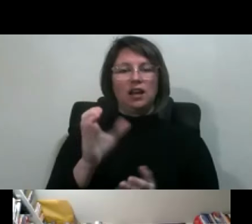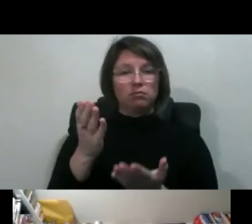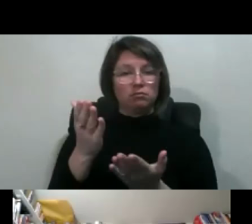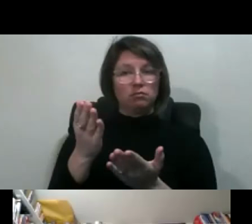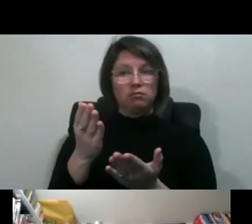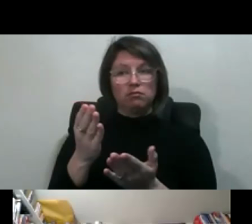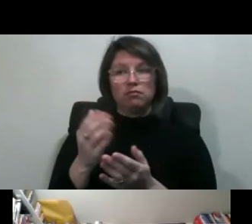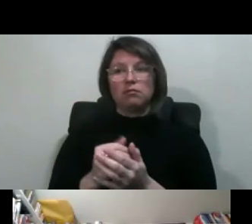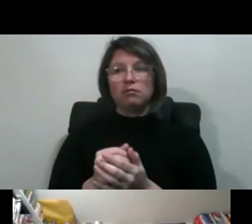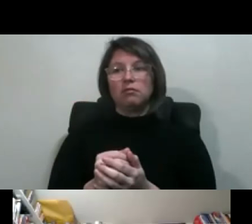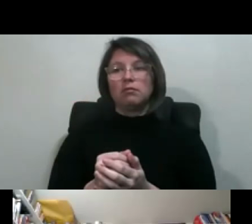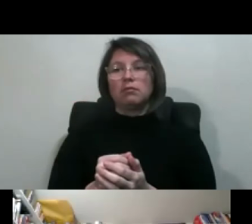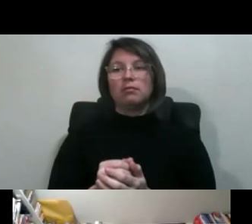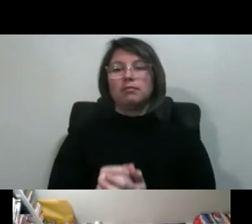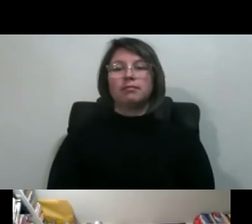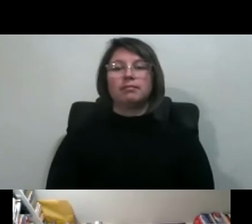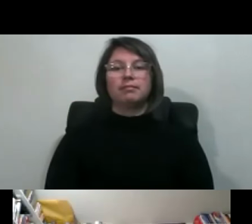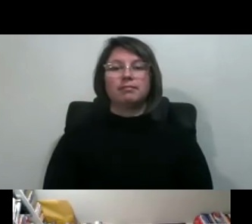to the floor. Mr. Sosenek.